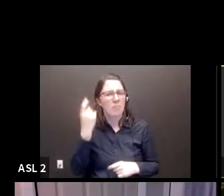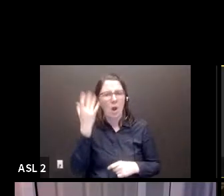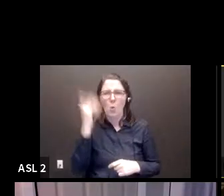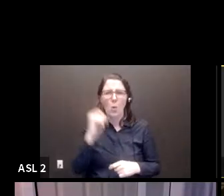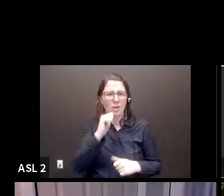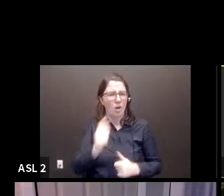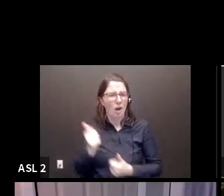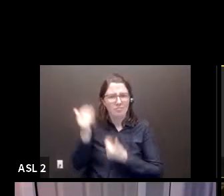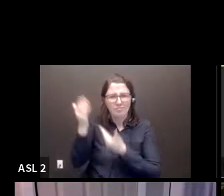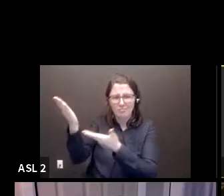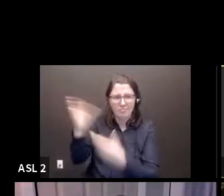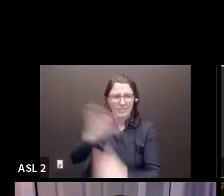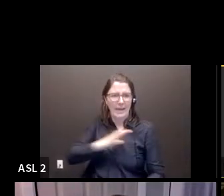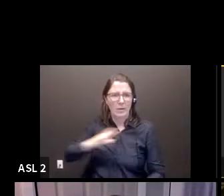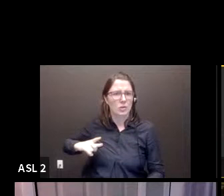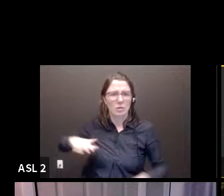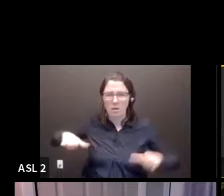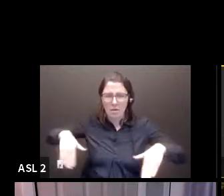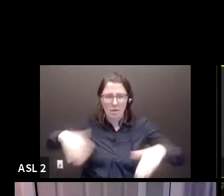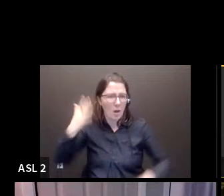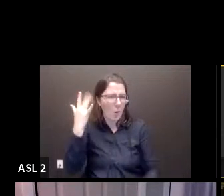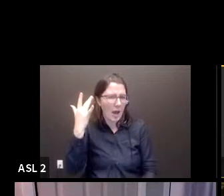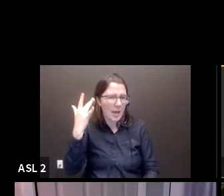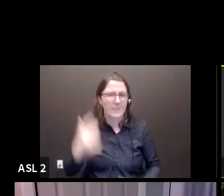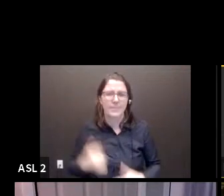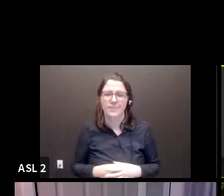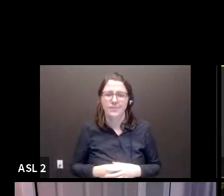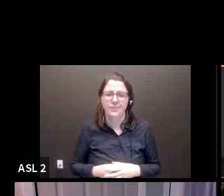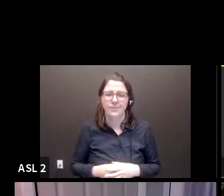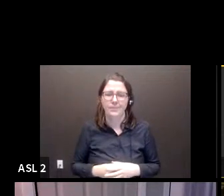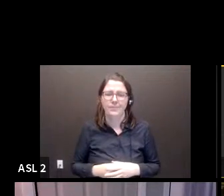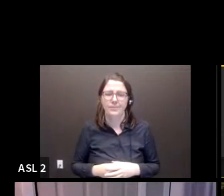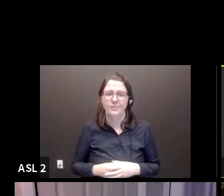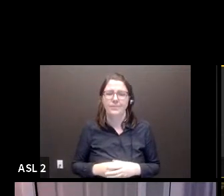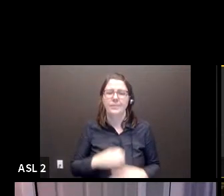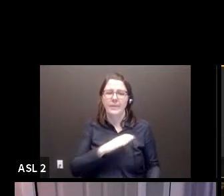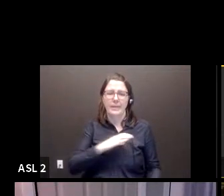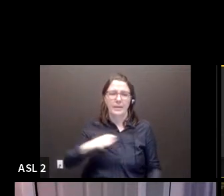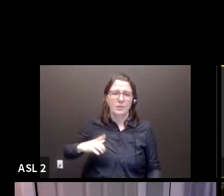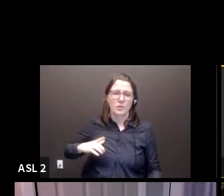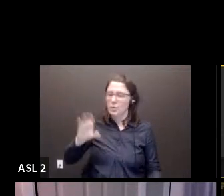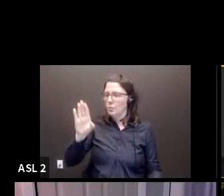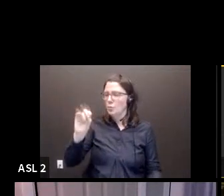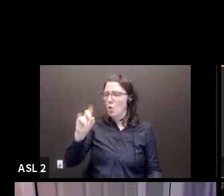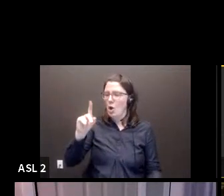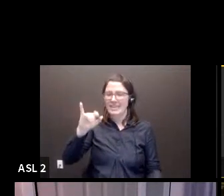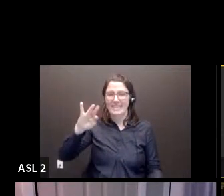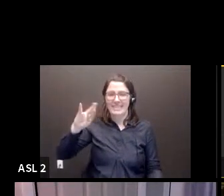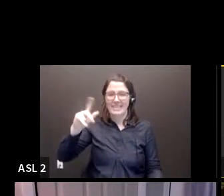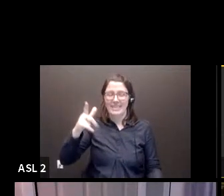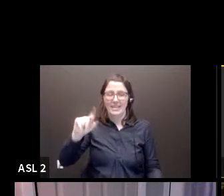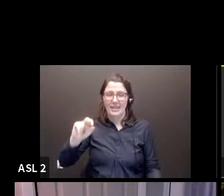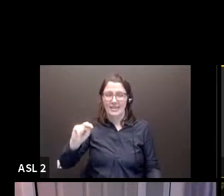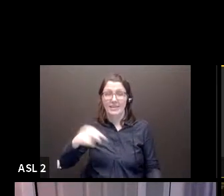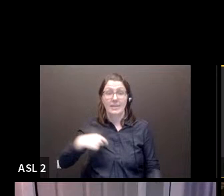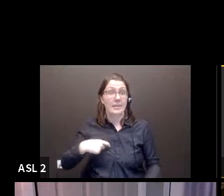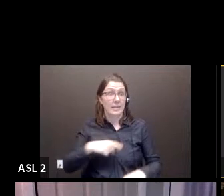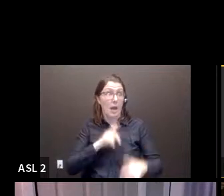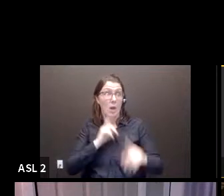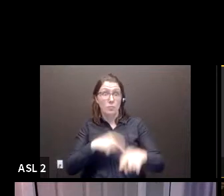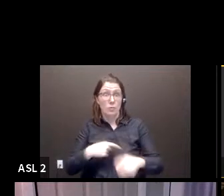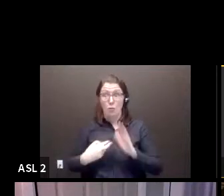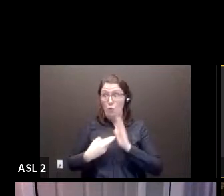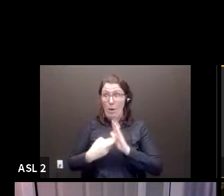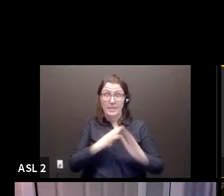uh at city council uh i can't speak for counsel we we're certainly eagerly awaiting a new police chief we have the right